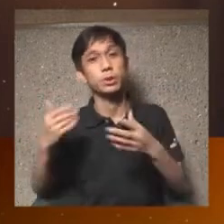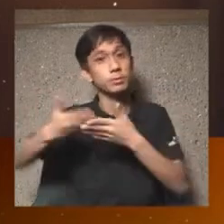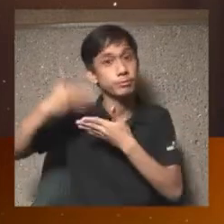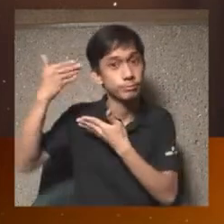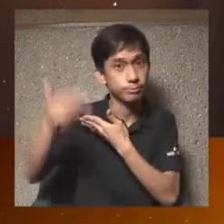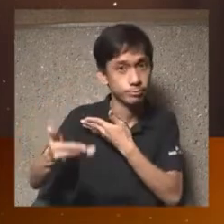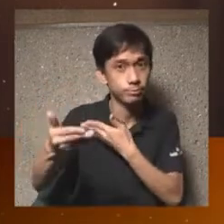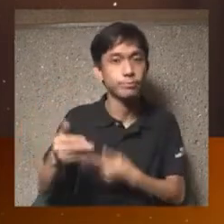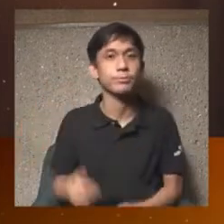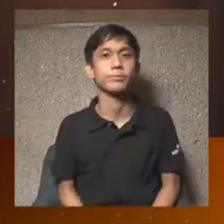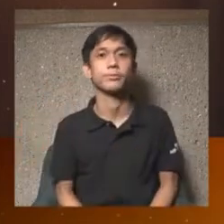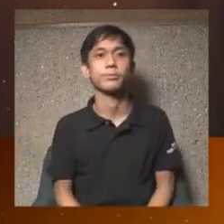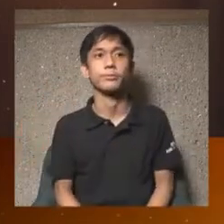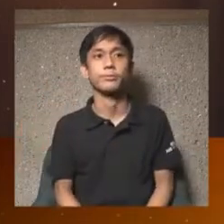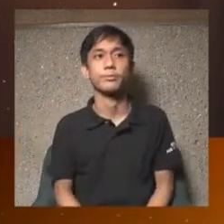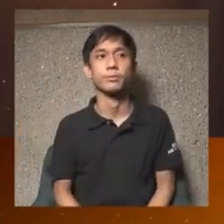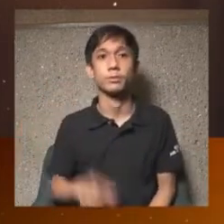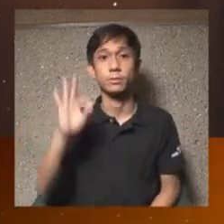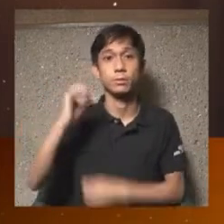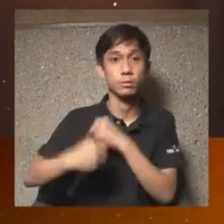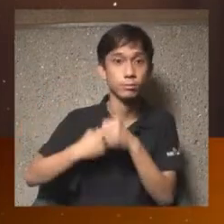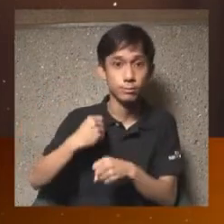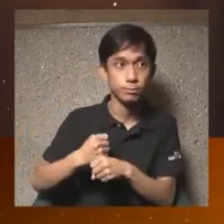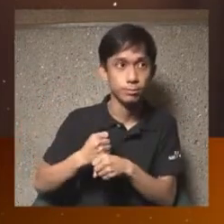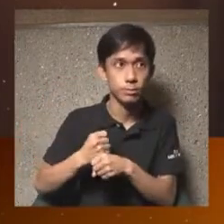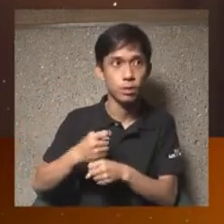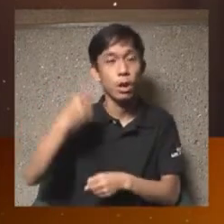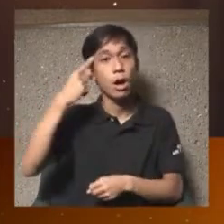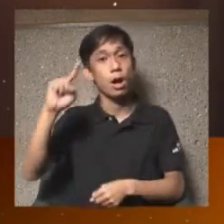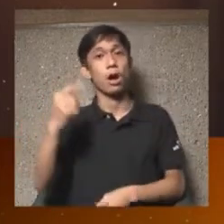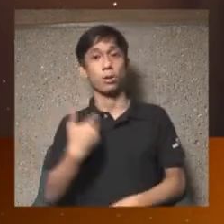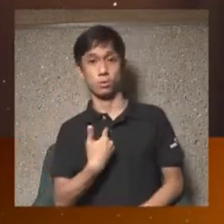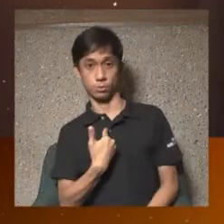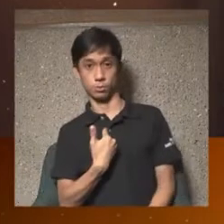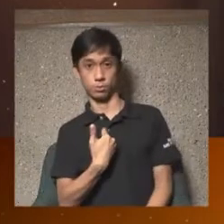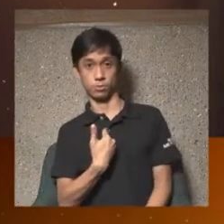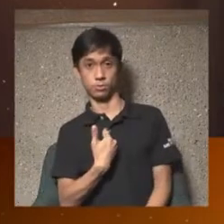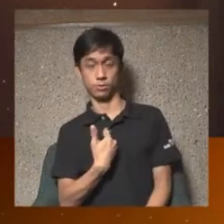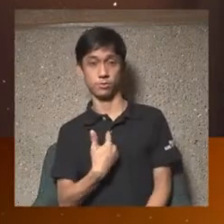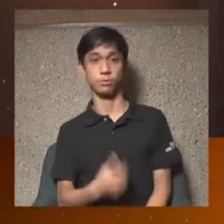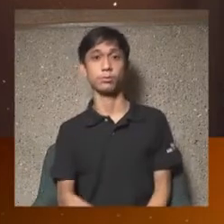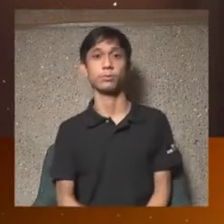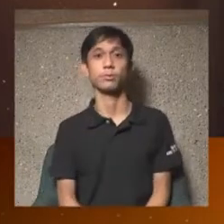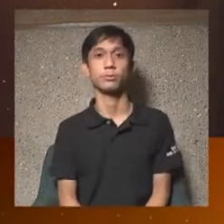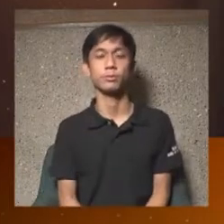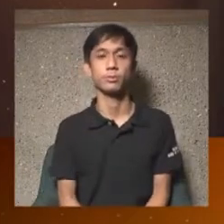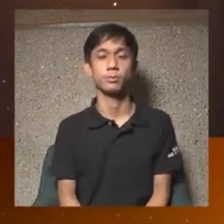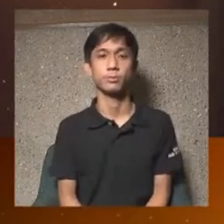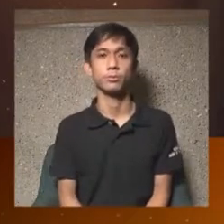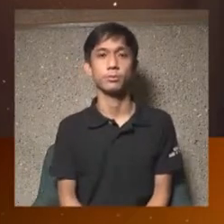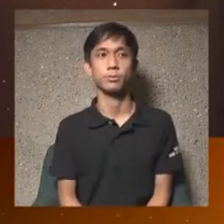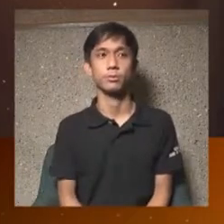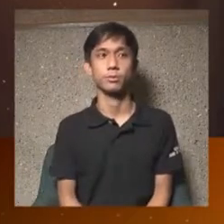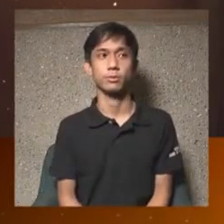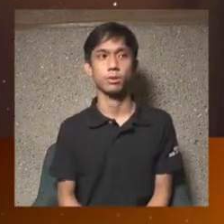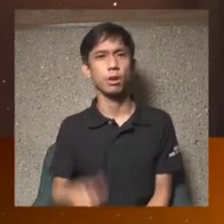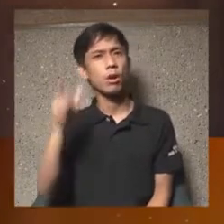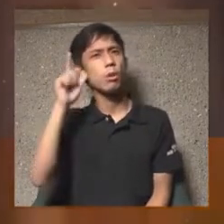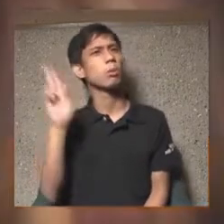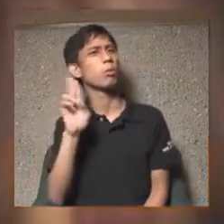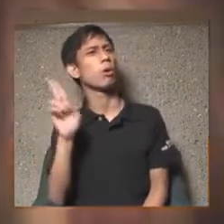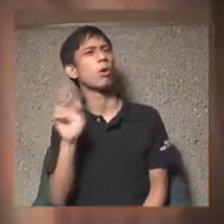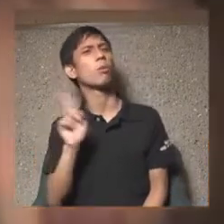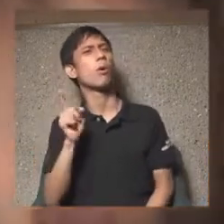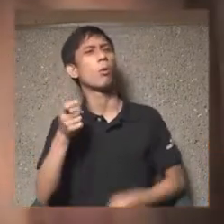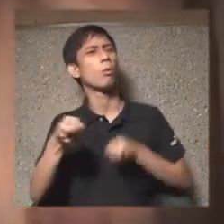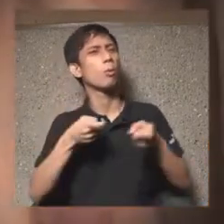me." That's a technicality, and Laban used that to manipulate Jacob. He must be a very good worker. He